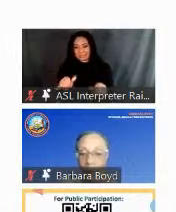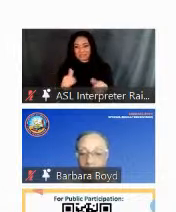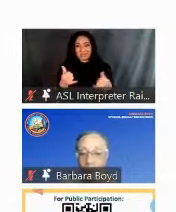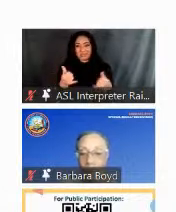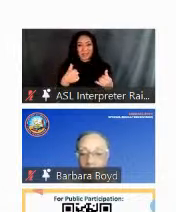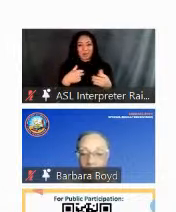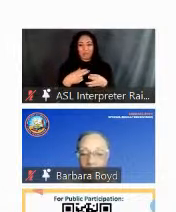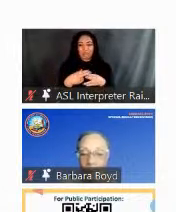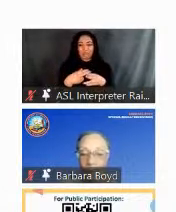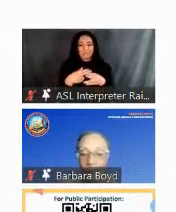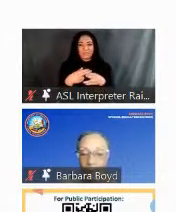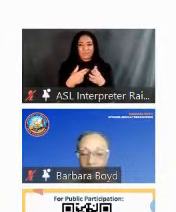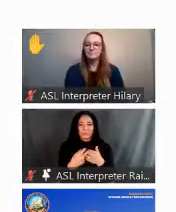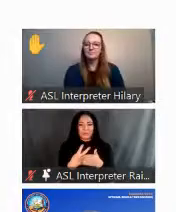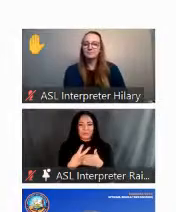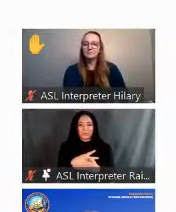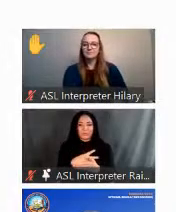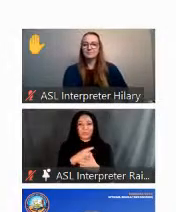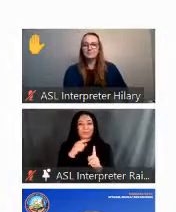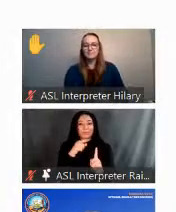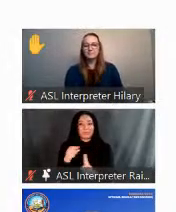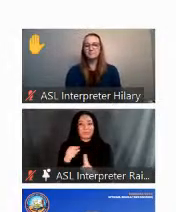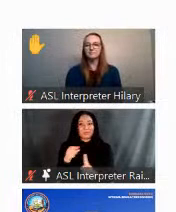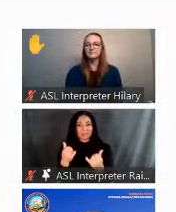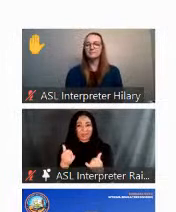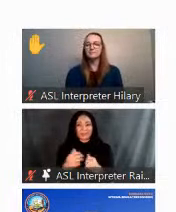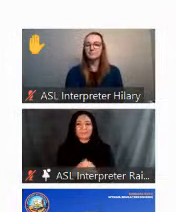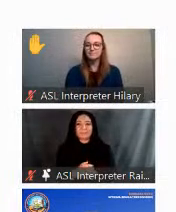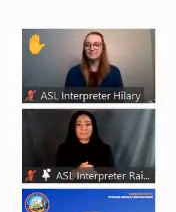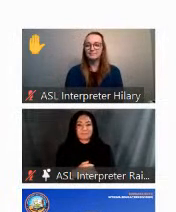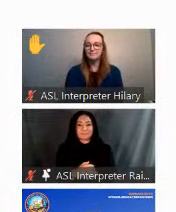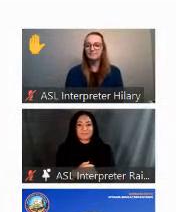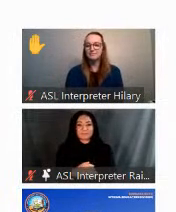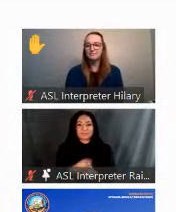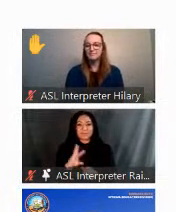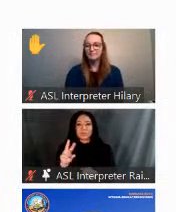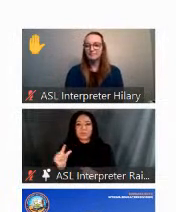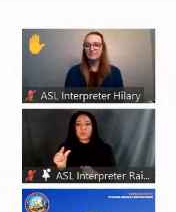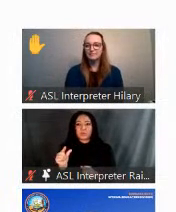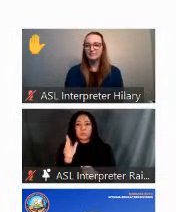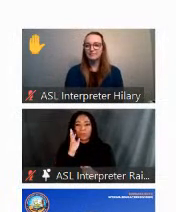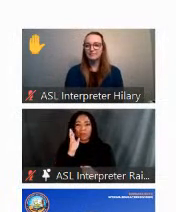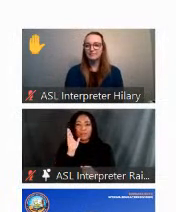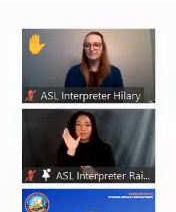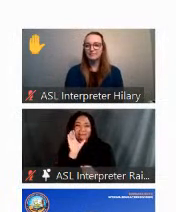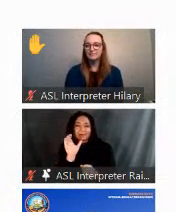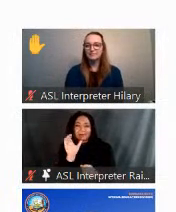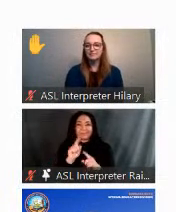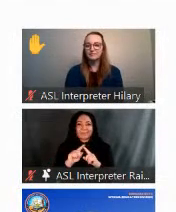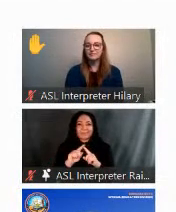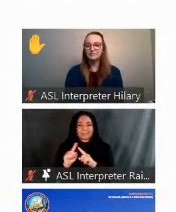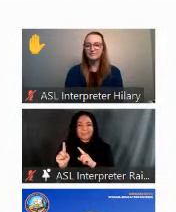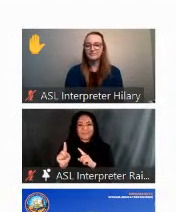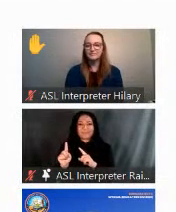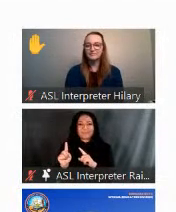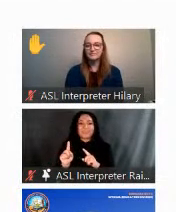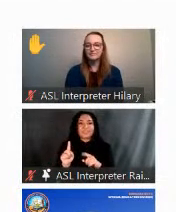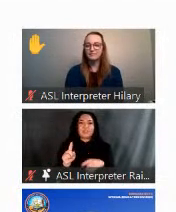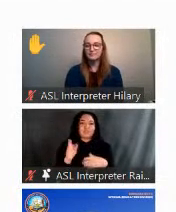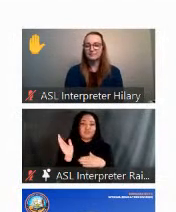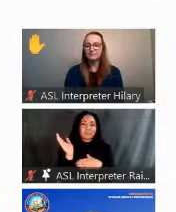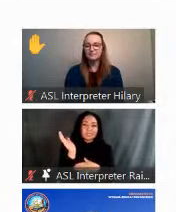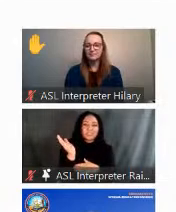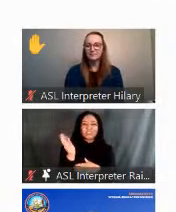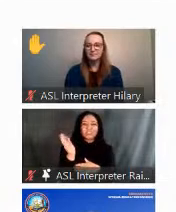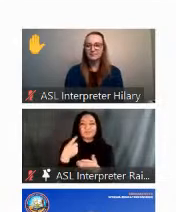our objectives for today. The workgroup will explore the following questions through presentations, discussions, and